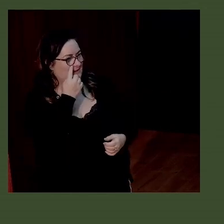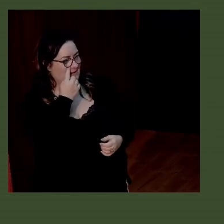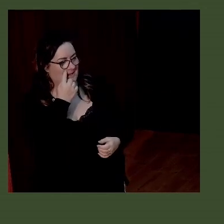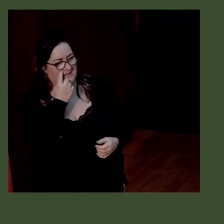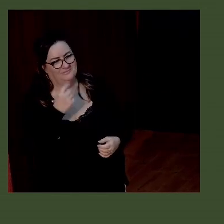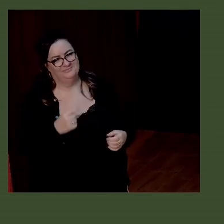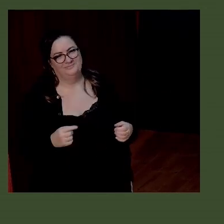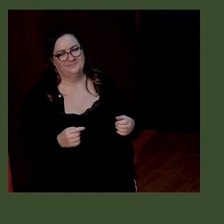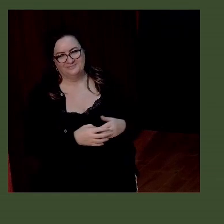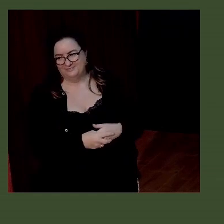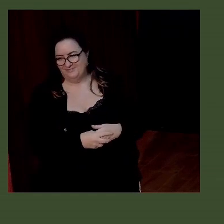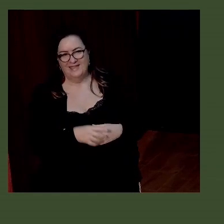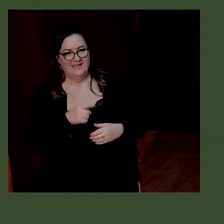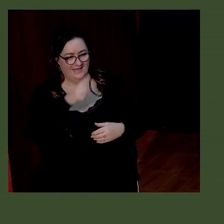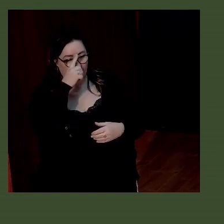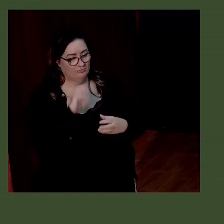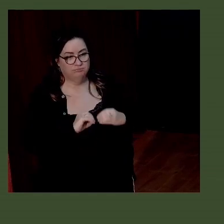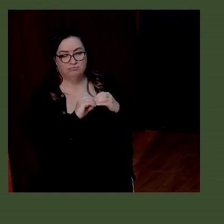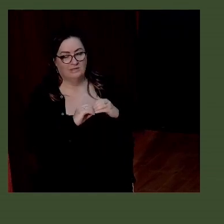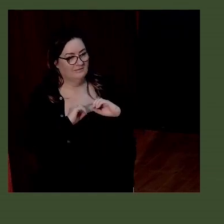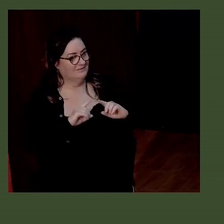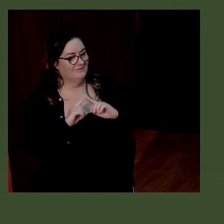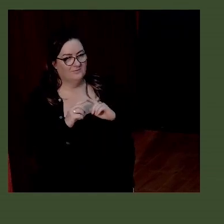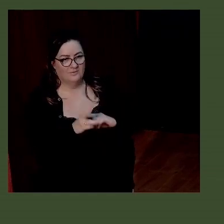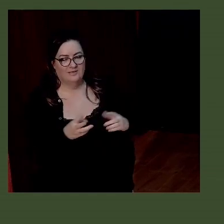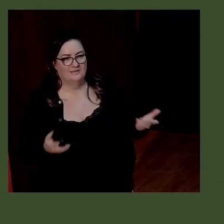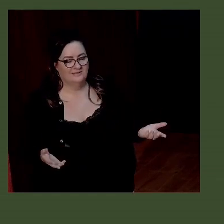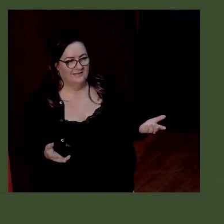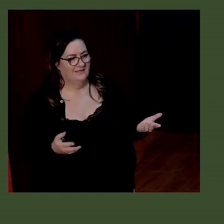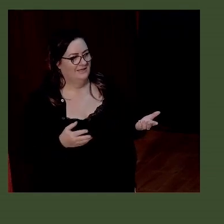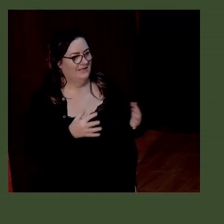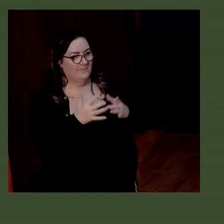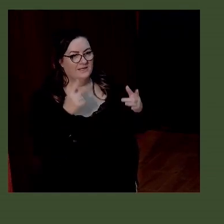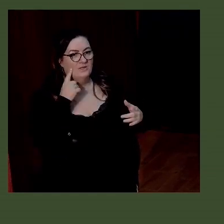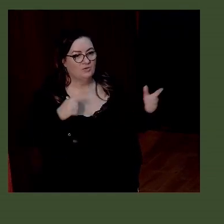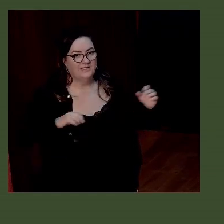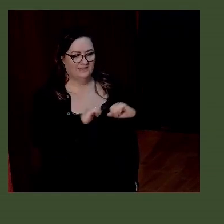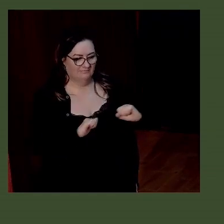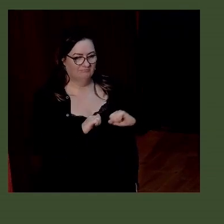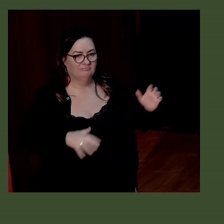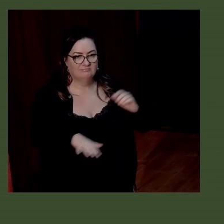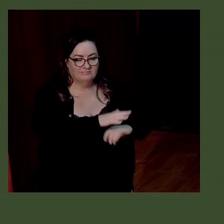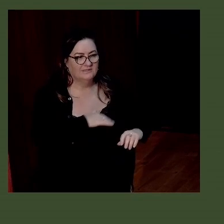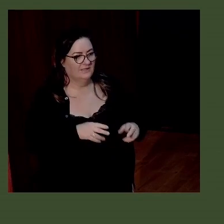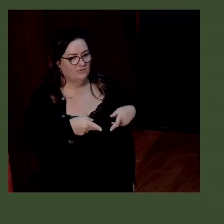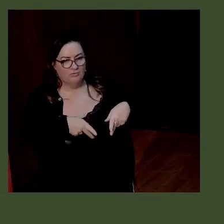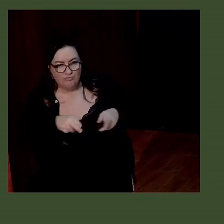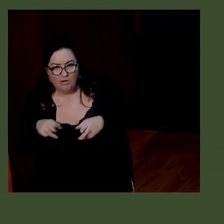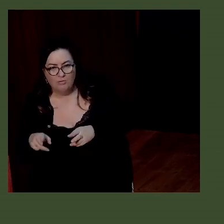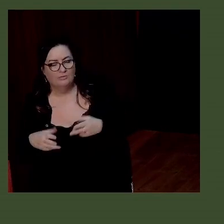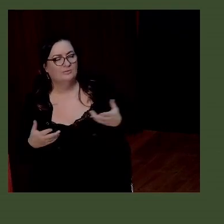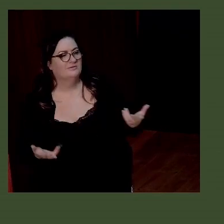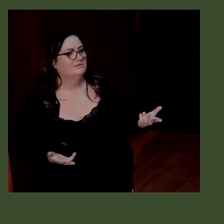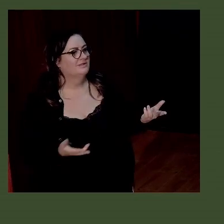it was innovative in so many different ways, in terms of the amount of green space, the nature of the roads. In